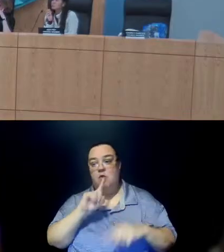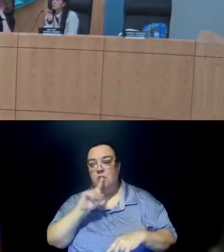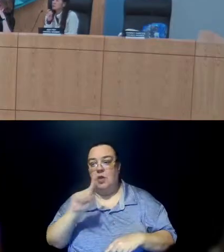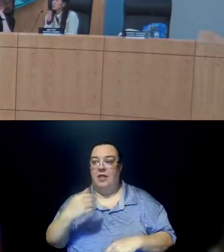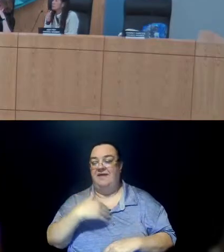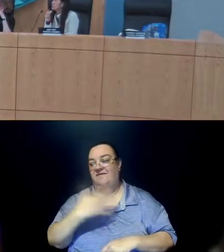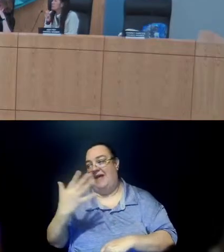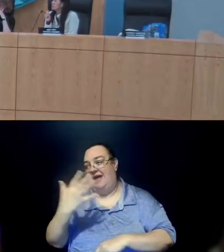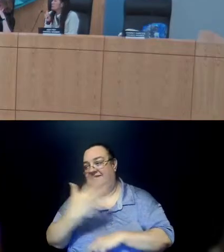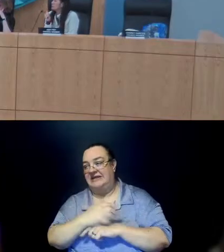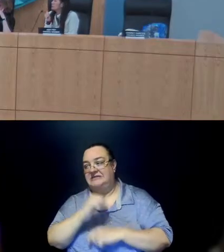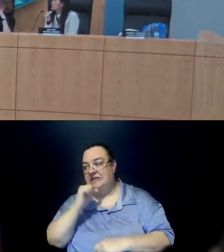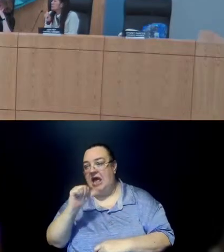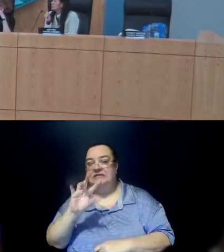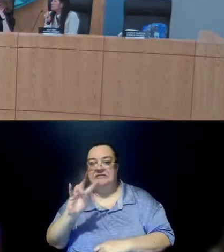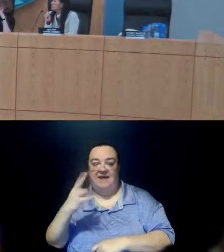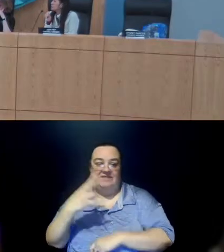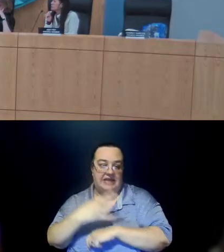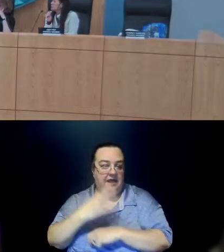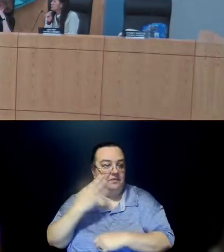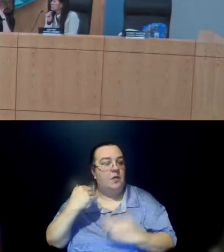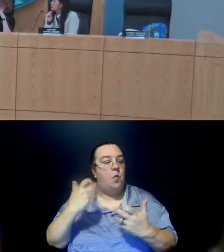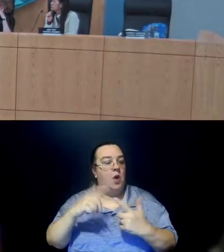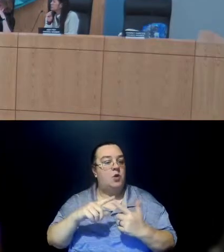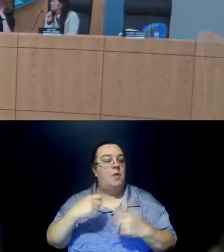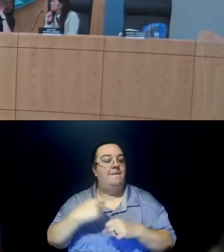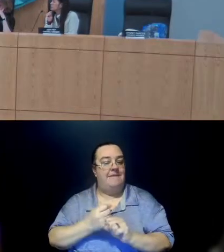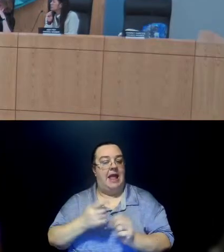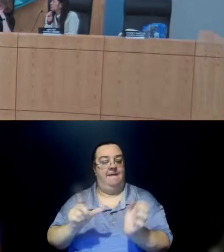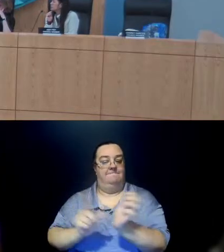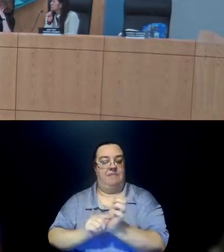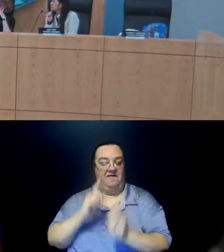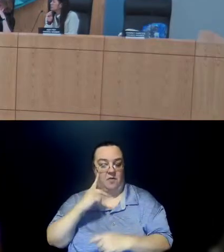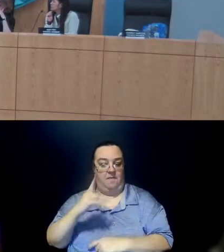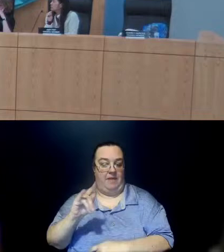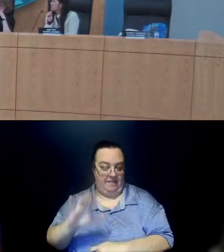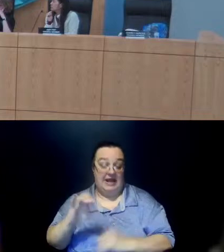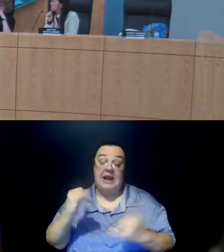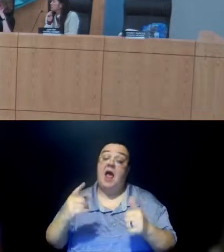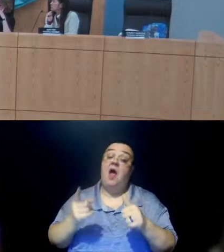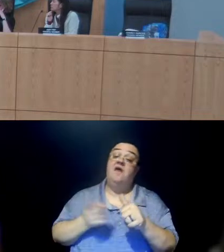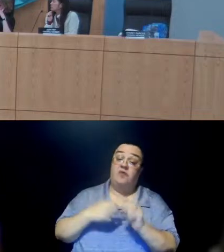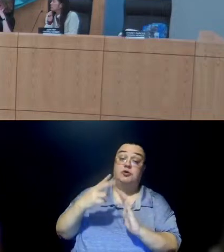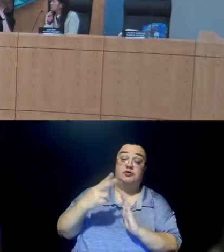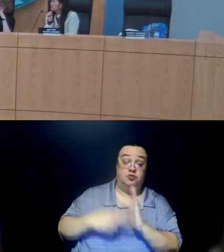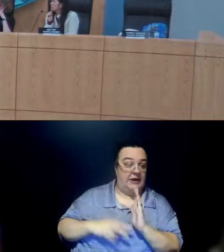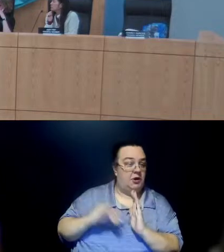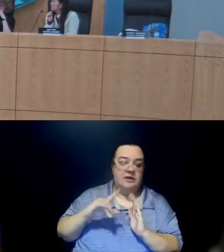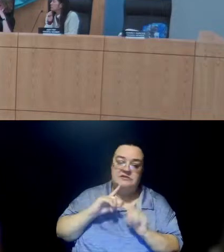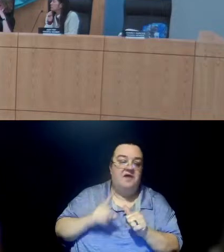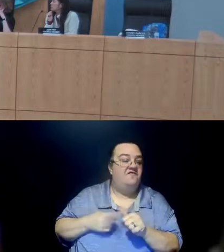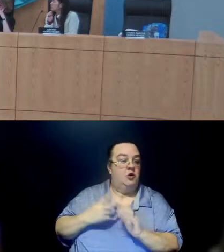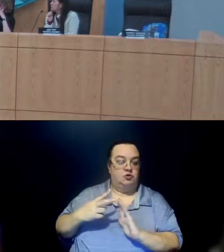7, because we want to publish this for the public at a minimum. Now, a first reader is a first reader, and it's an introduction